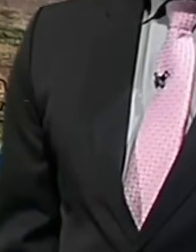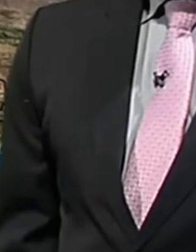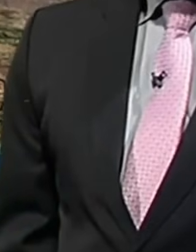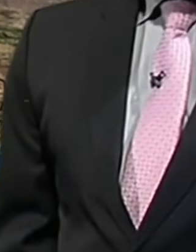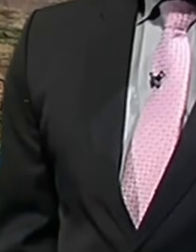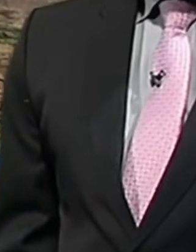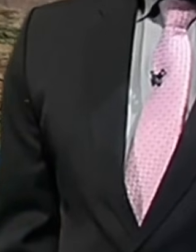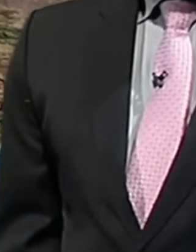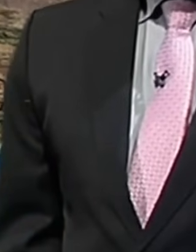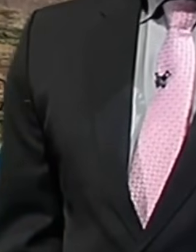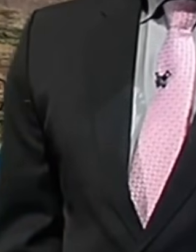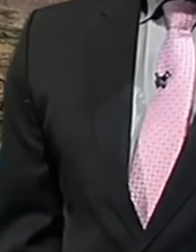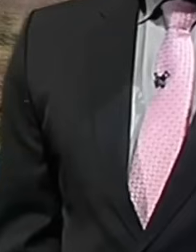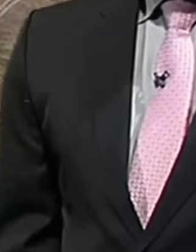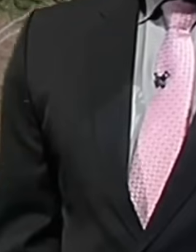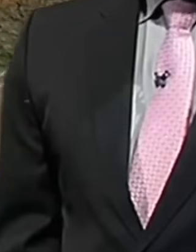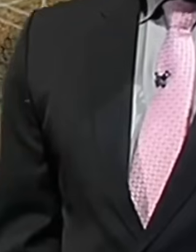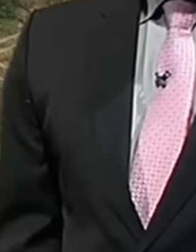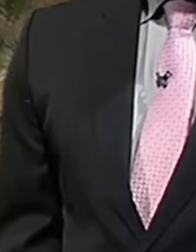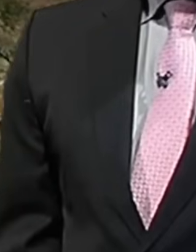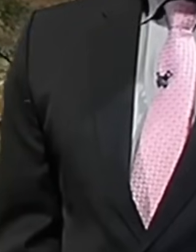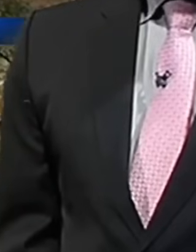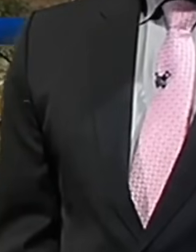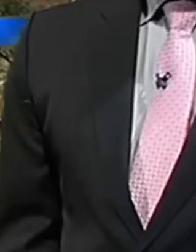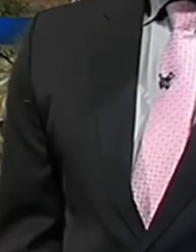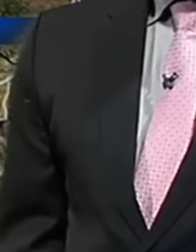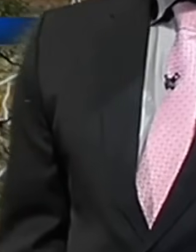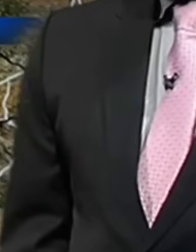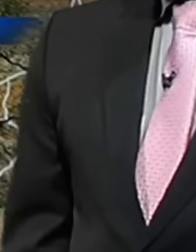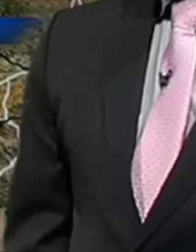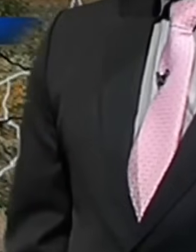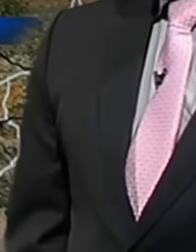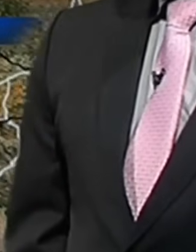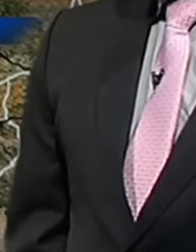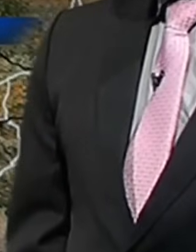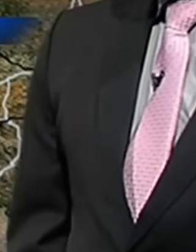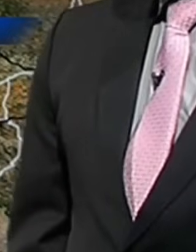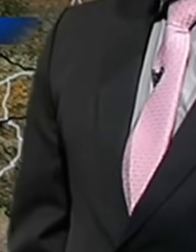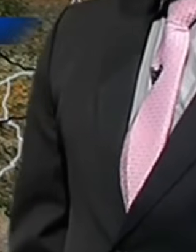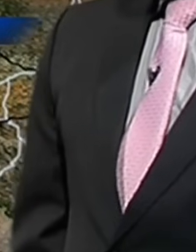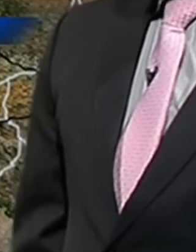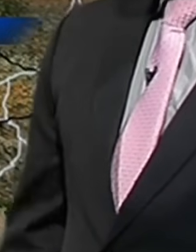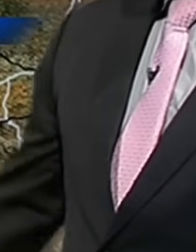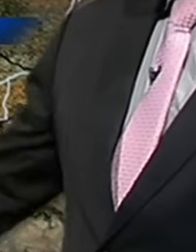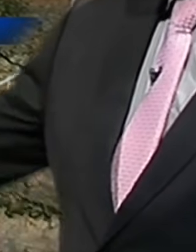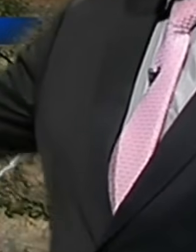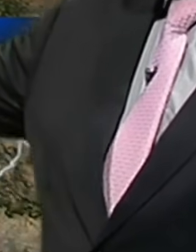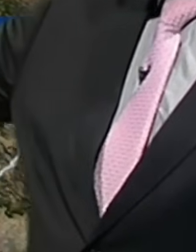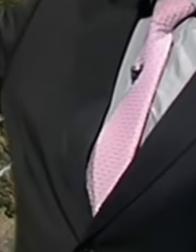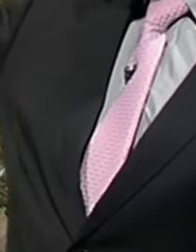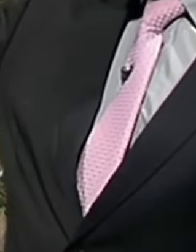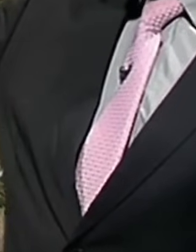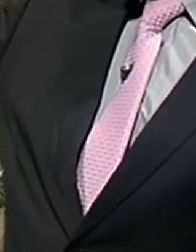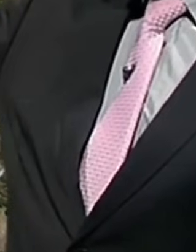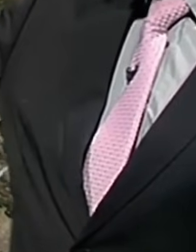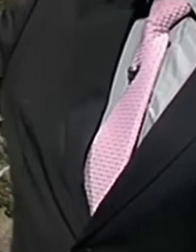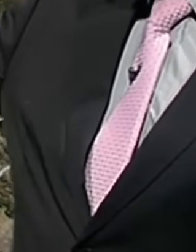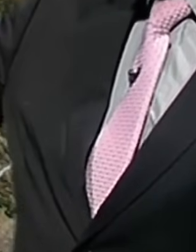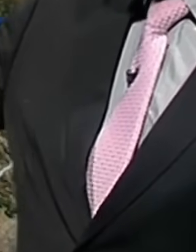mane ka Vredendal mme ka province ya Kapa Leboa re ka lebella hore province ena e be le maemo a tleng a futhumetse haholo mme ho tla tshisa dikarolong tsena